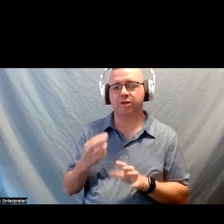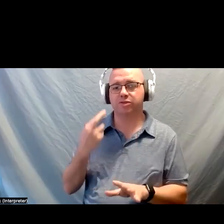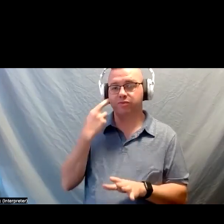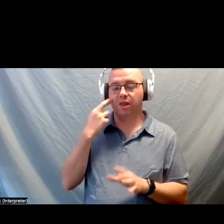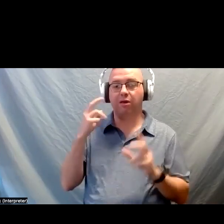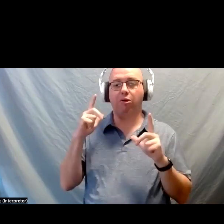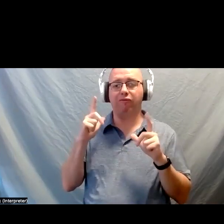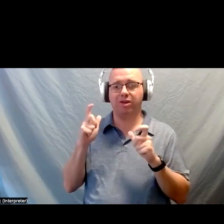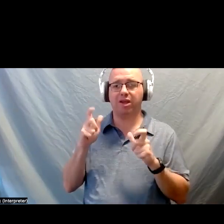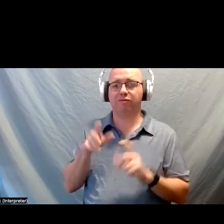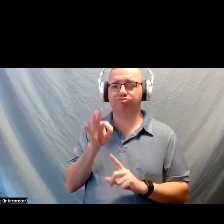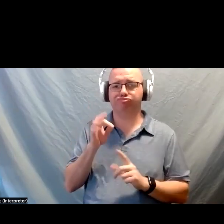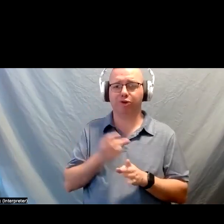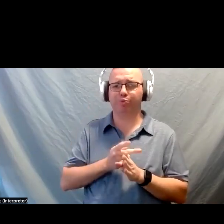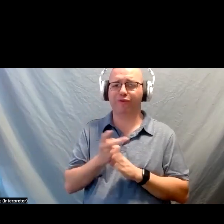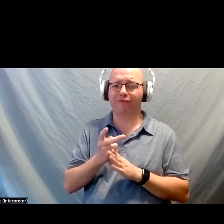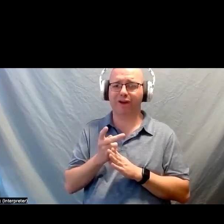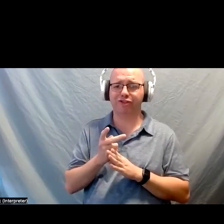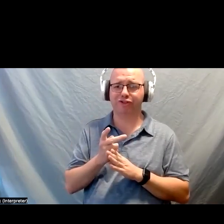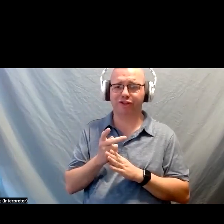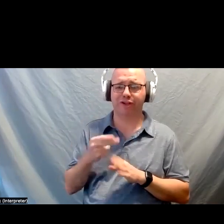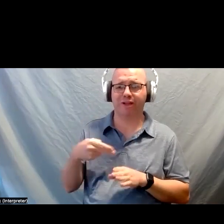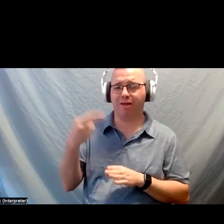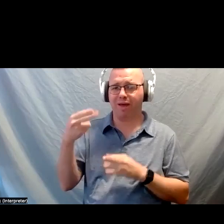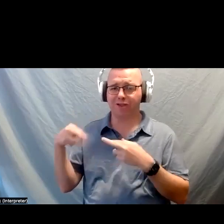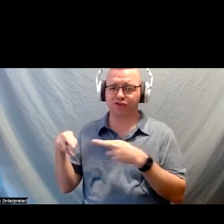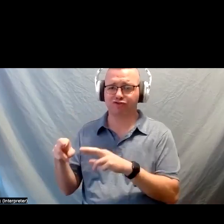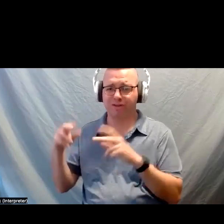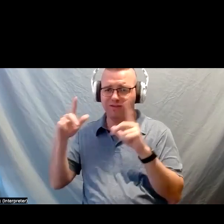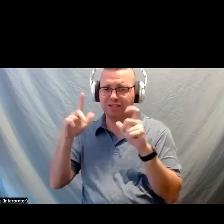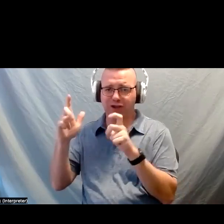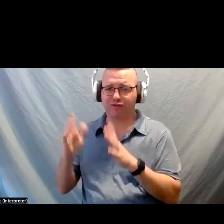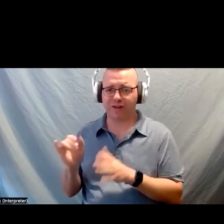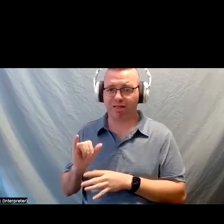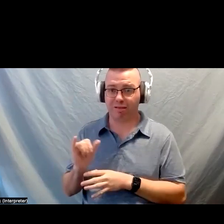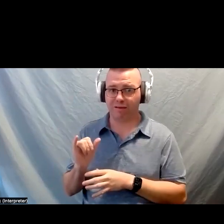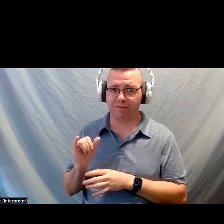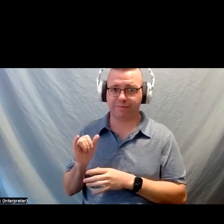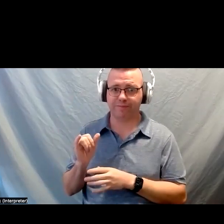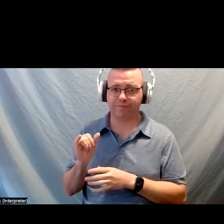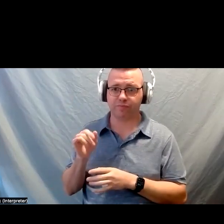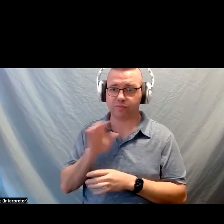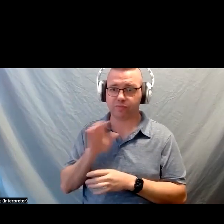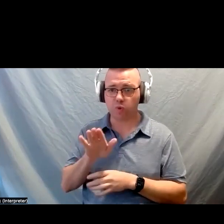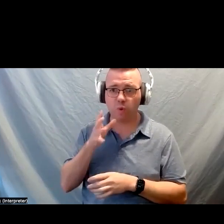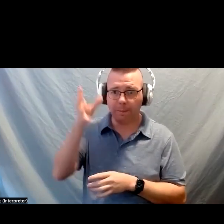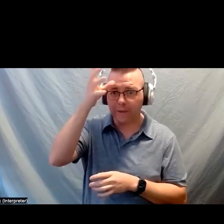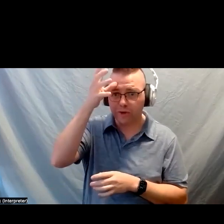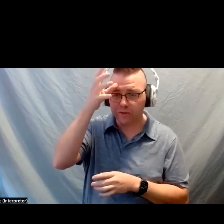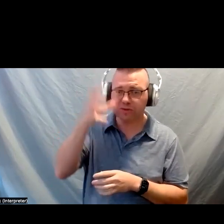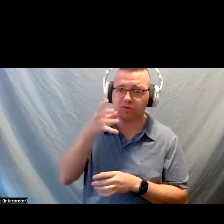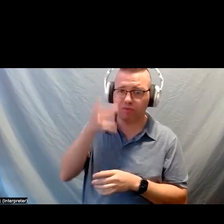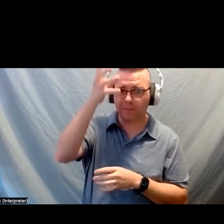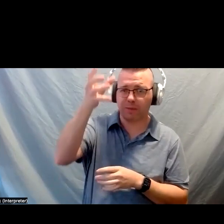discovered photography, professional high street photography, just like the photography that your parents and